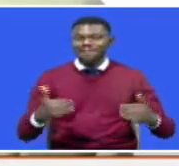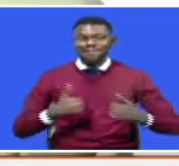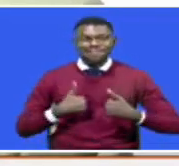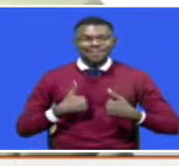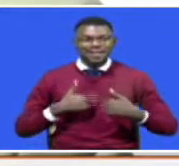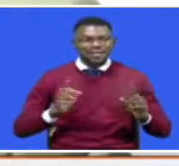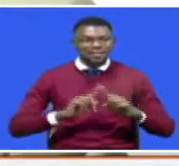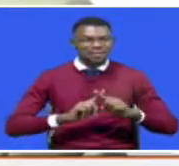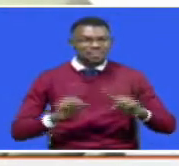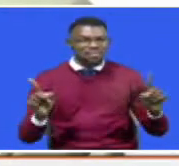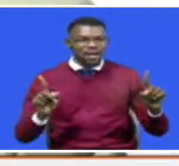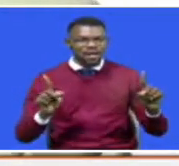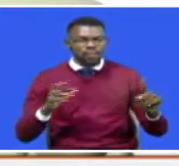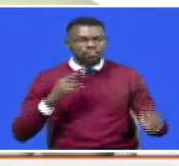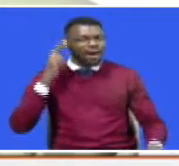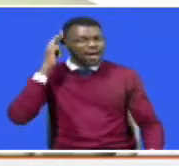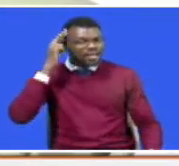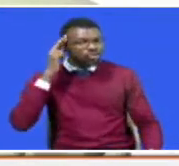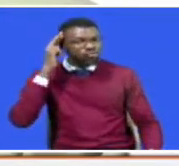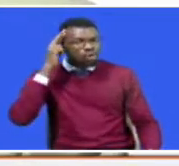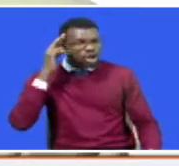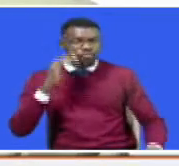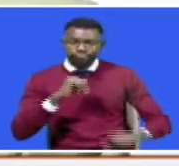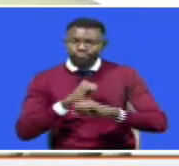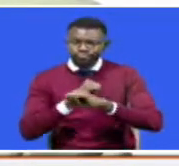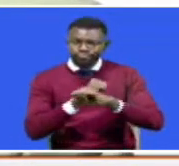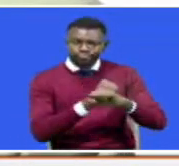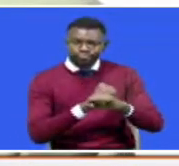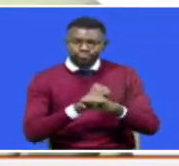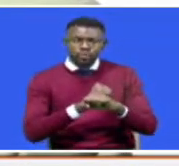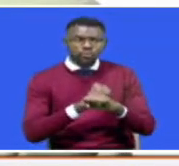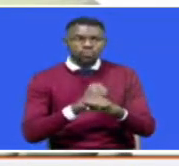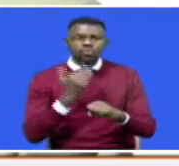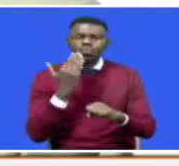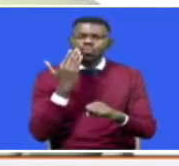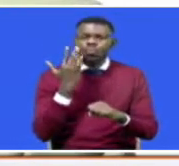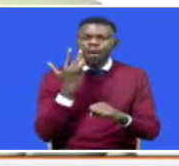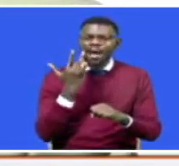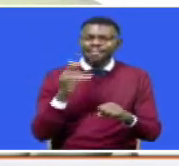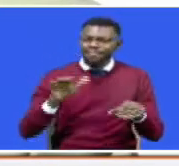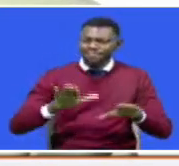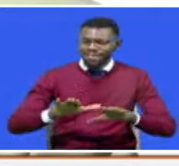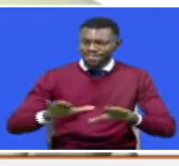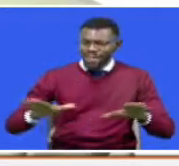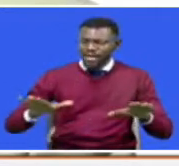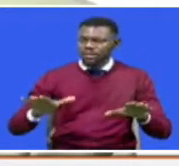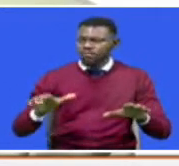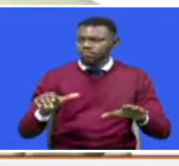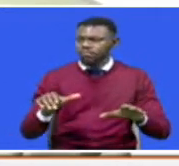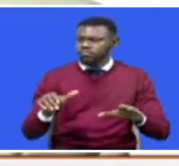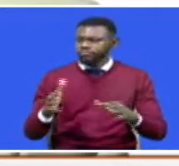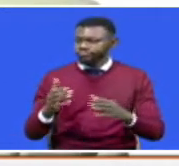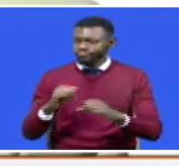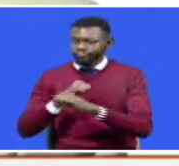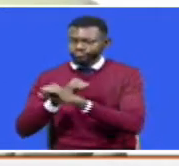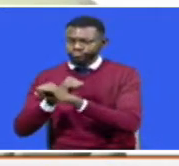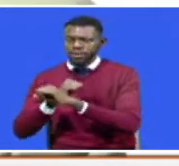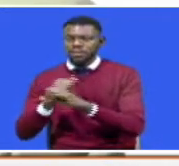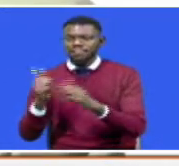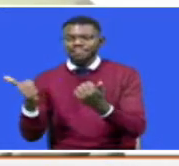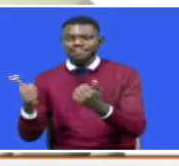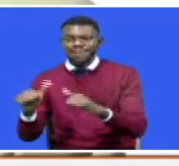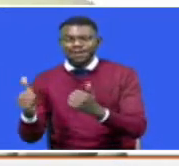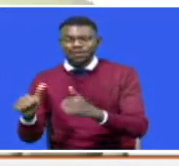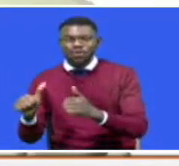But the more reason why we are forming conservancies, so that those lands that are yet not under conservation, we will